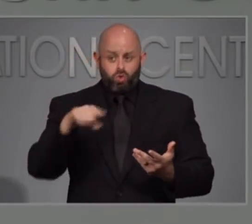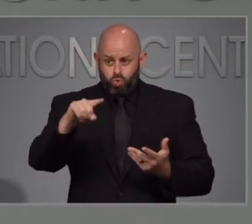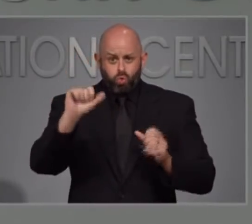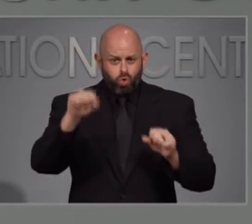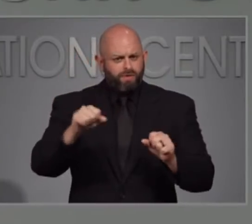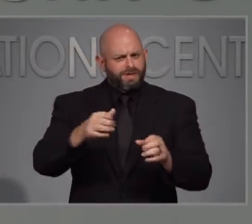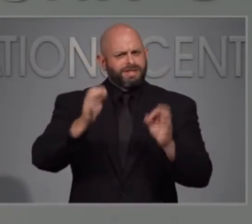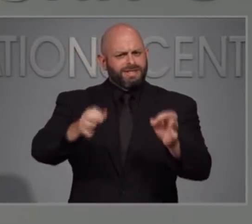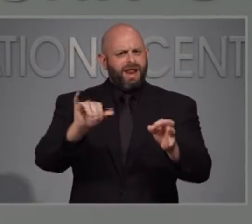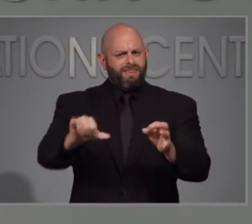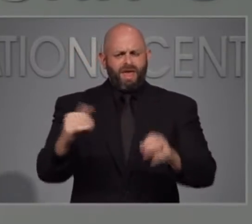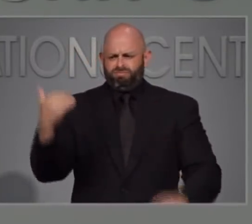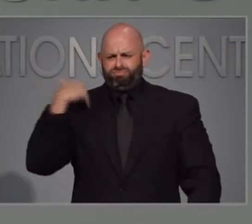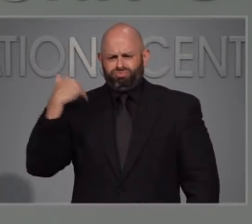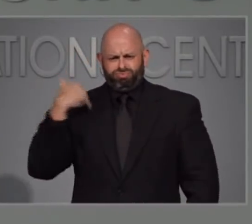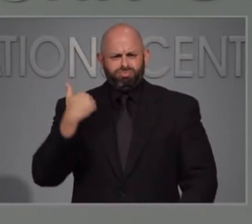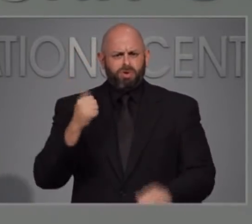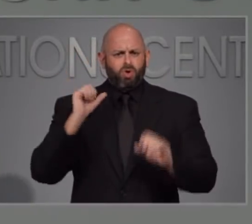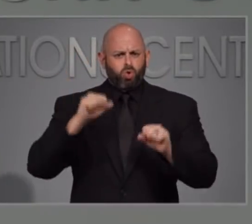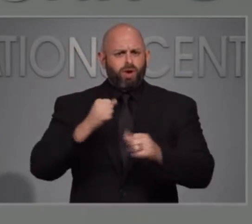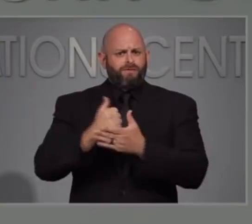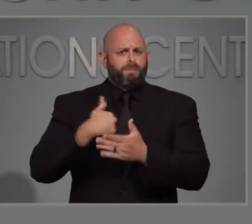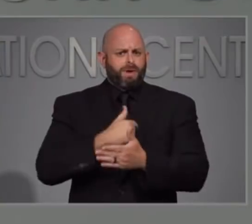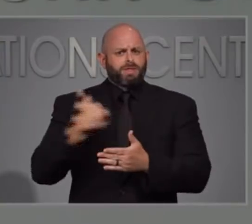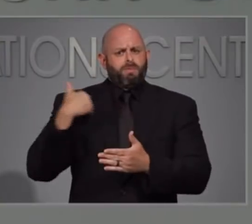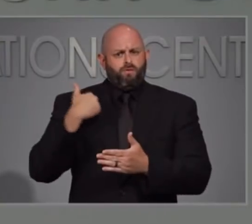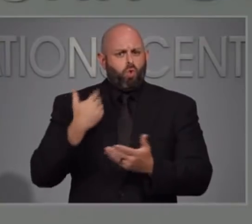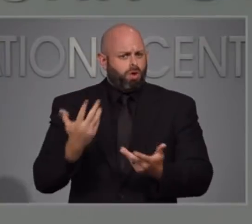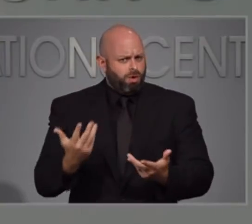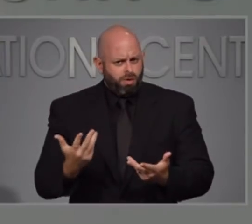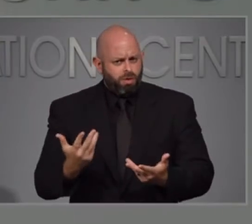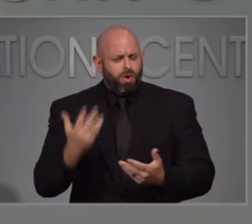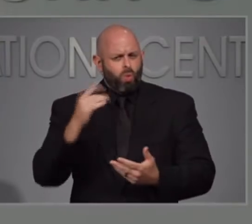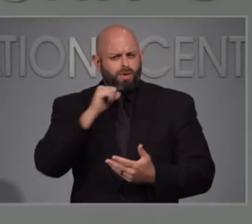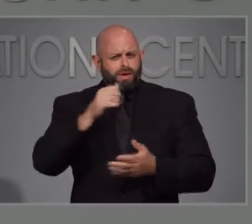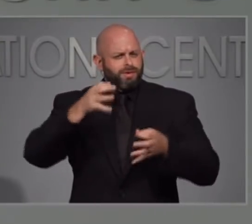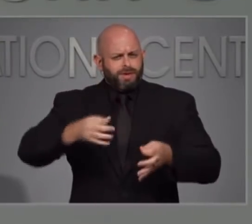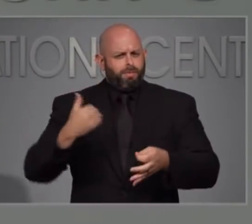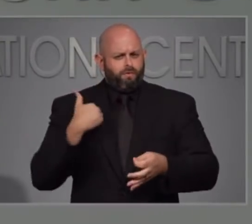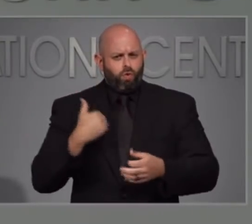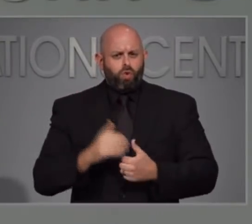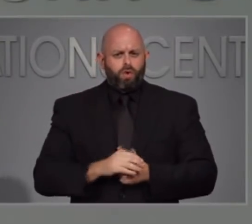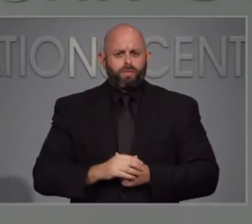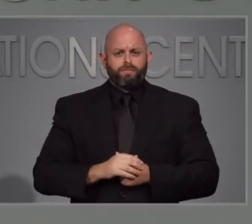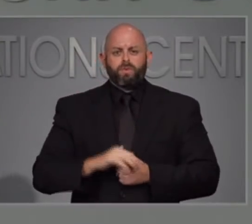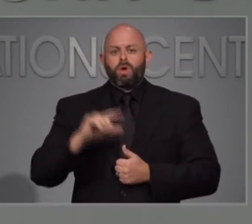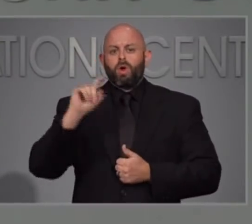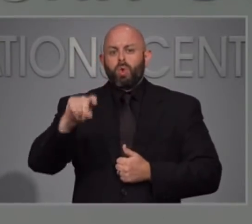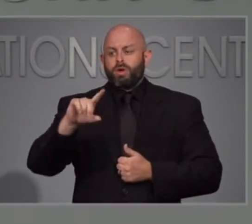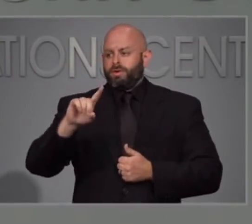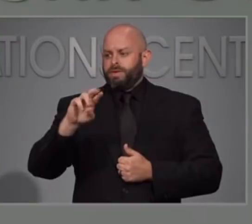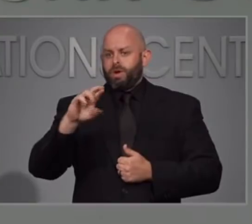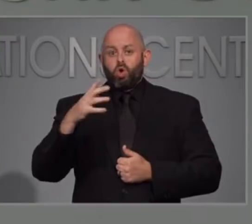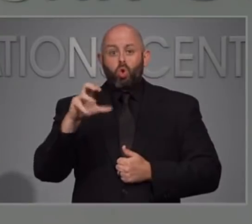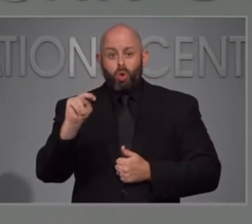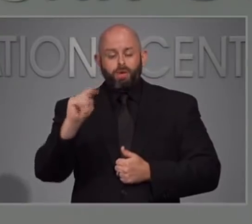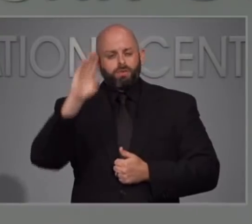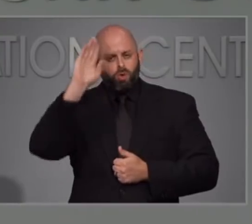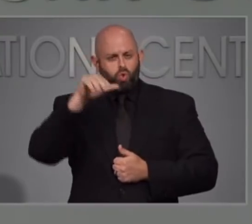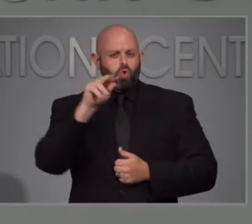North Carolina more cases, perhaps? And then for Dr. Cohen, we know that you're tracking all the